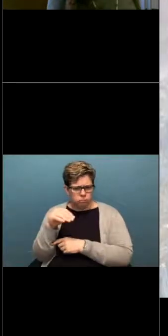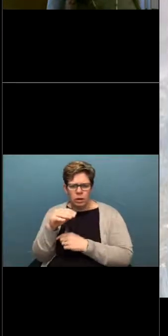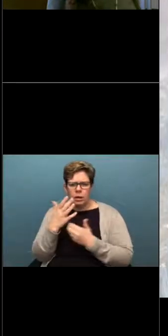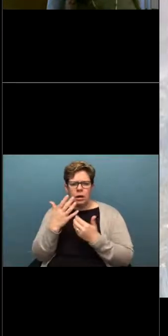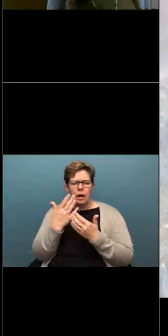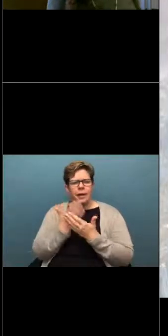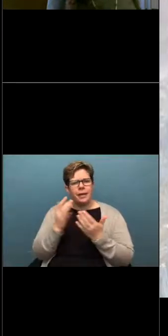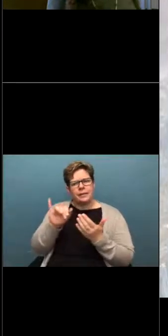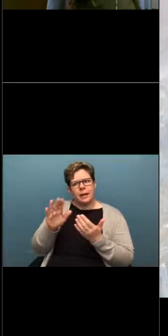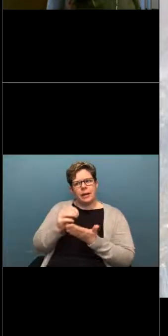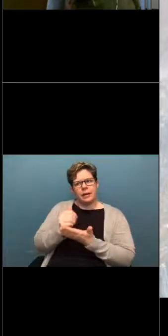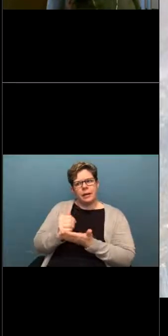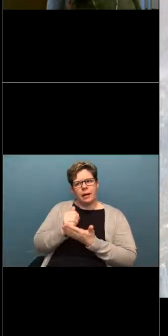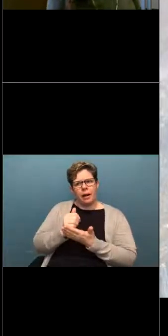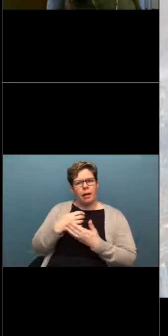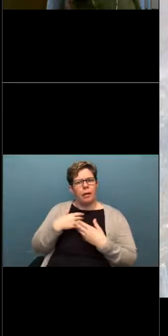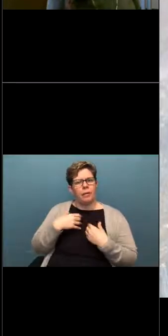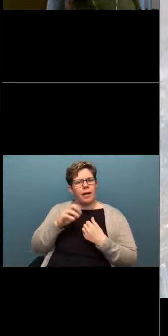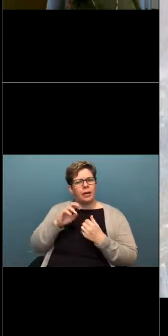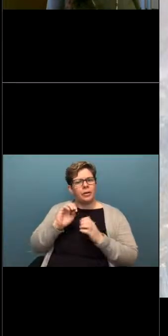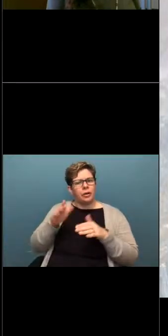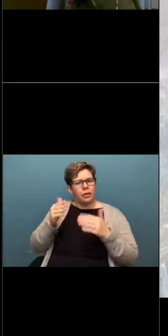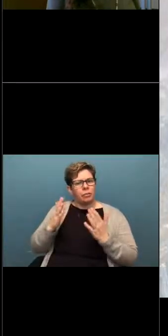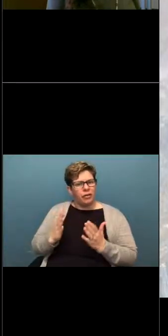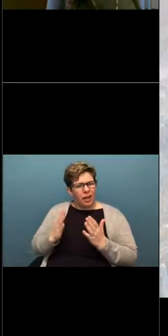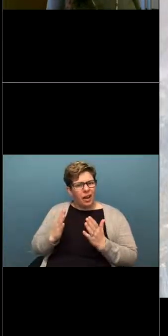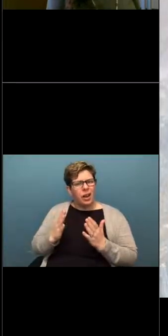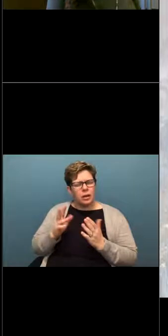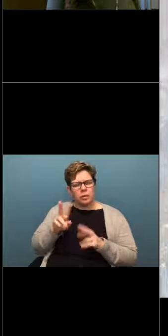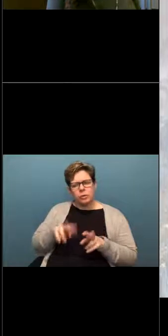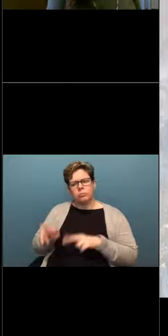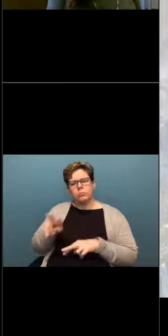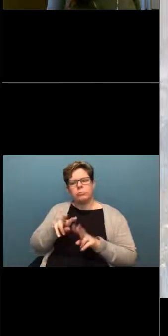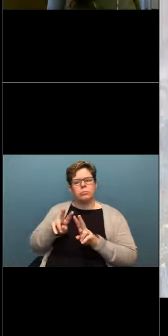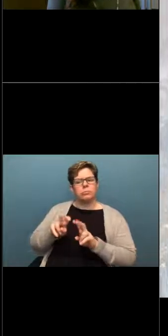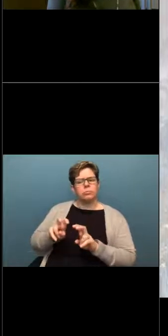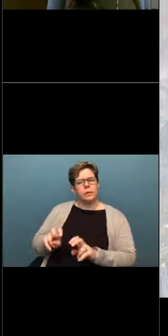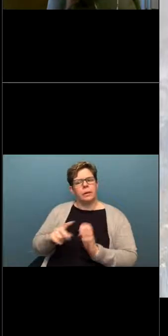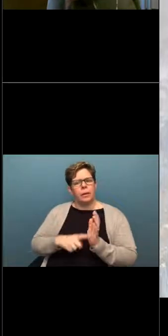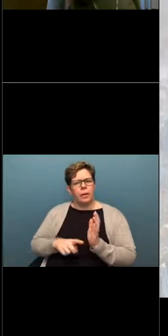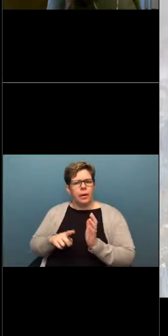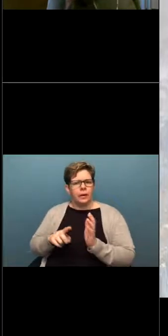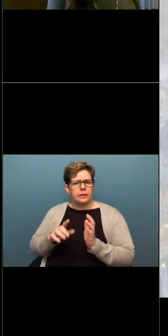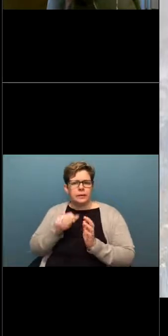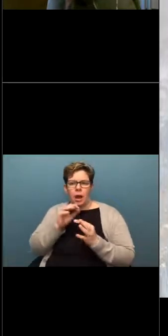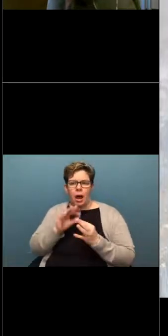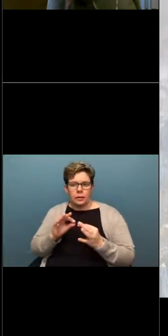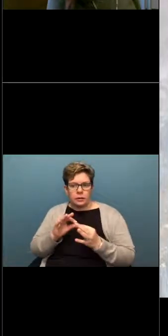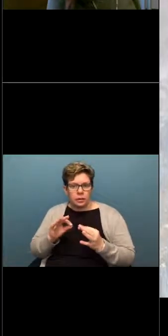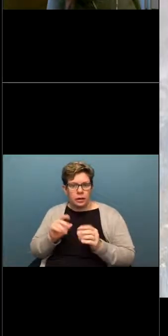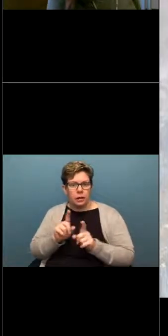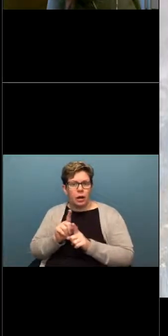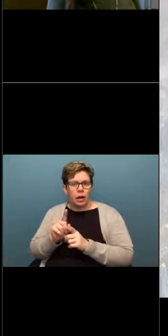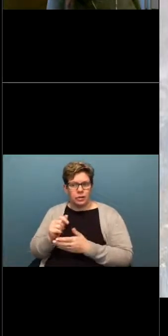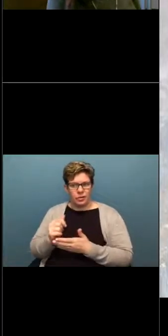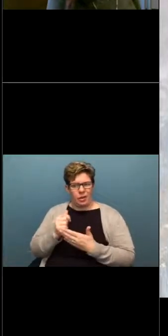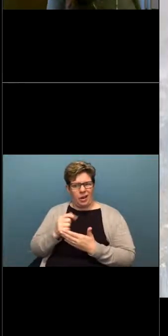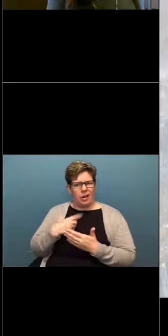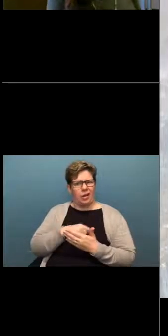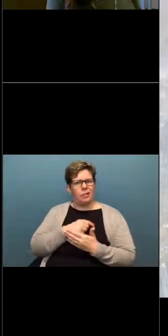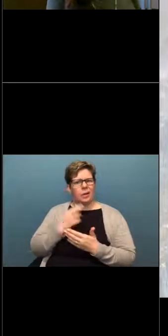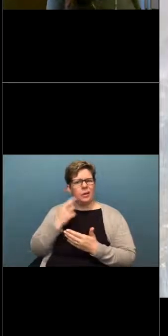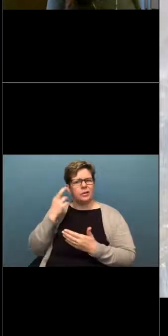that can be really insightful about what is not said and can clue providers in to